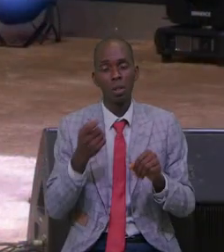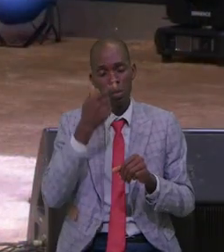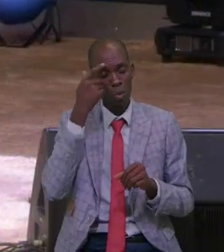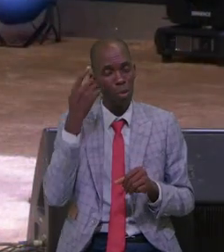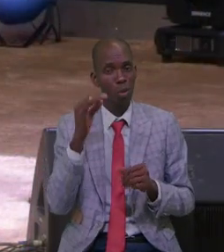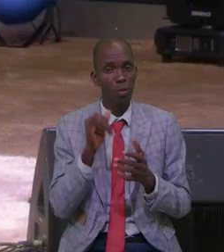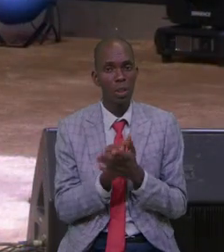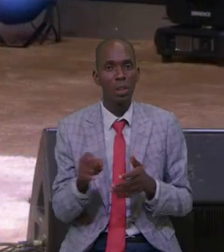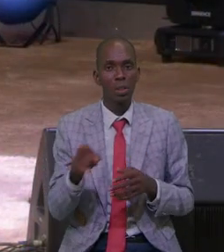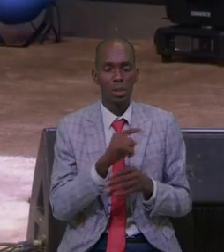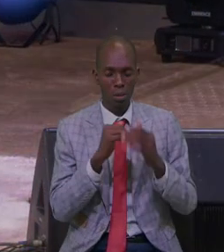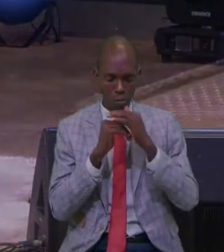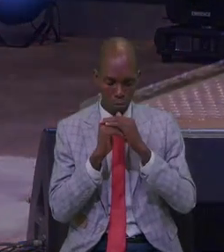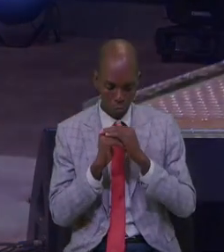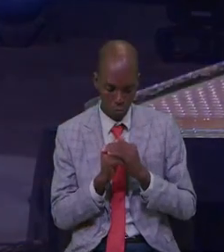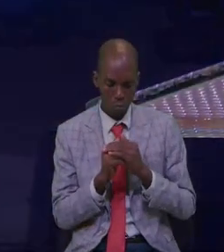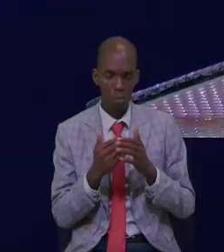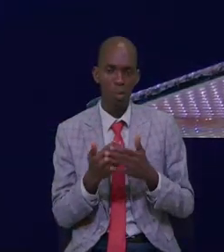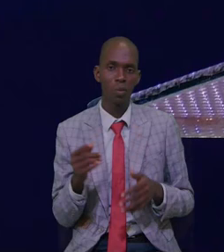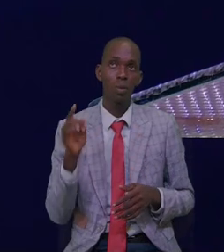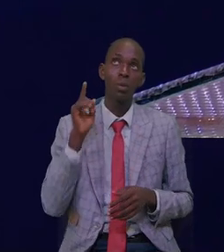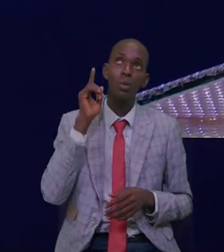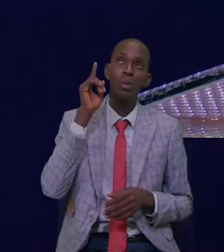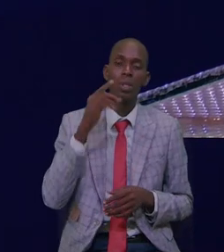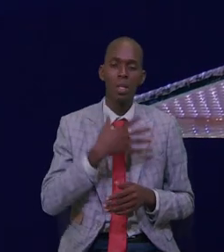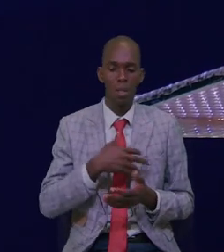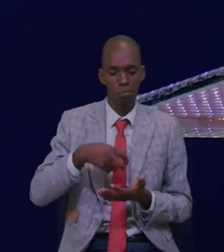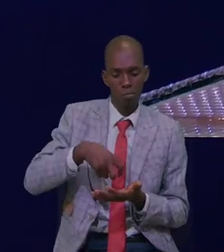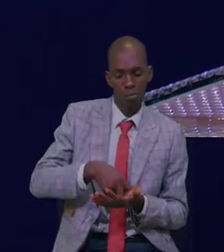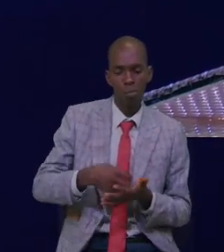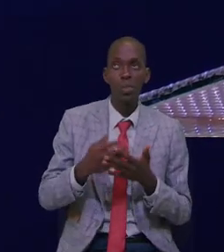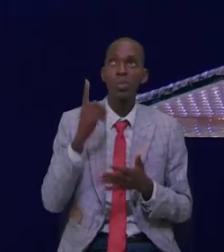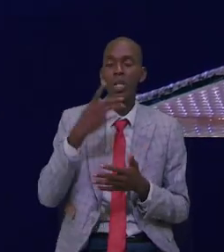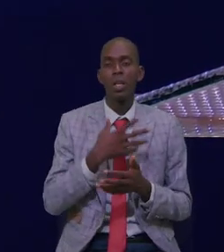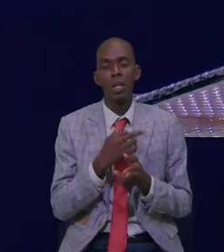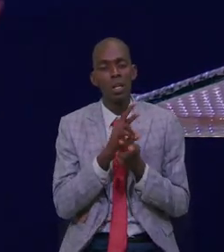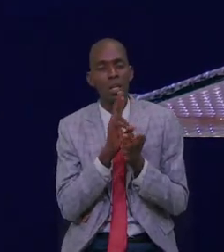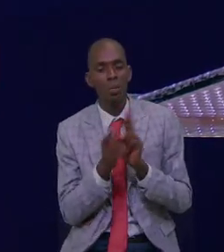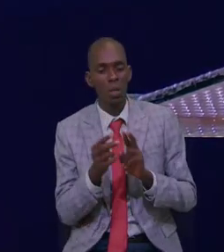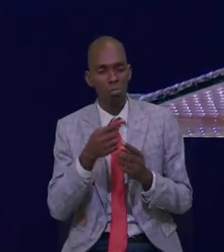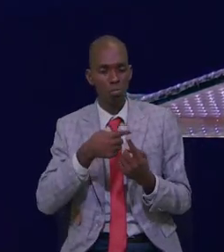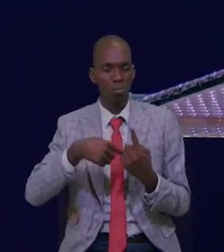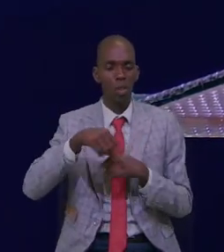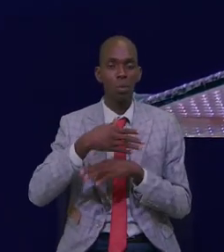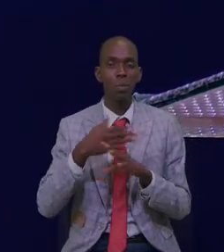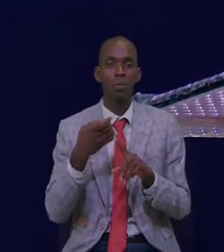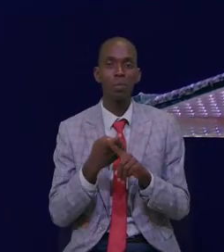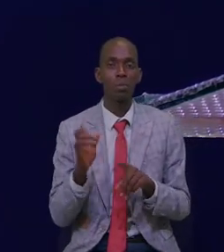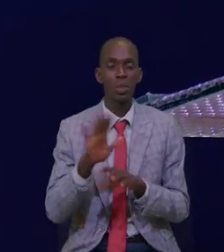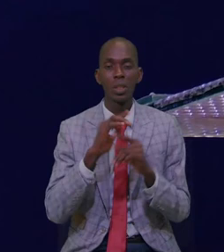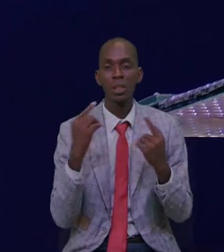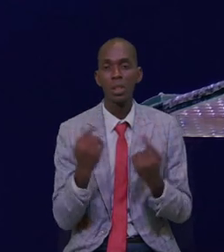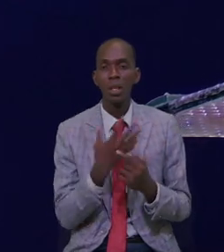him and they bend the knee before him and they repent and they turn away from their sins and they